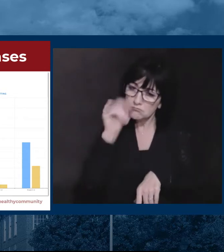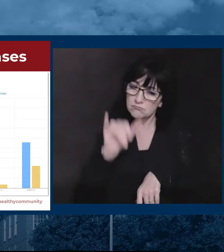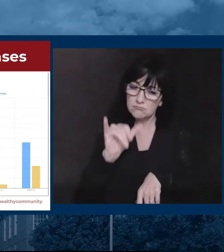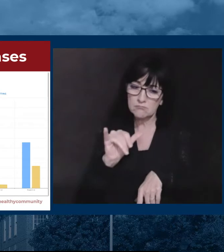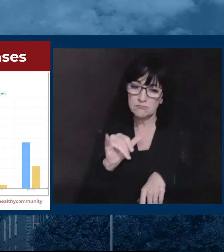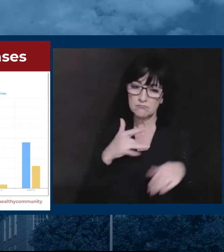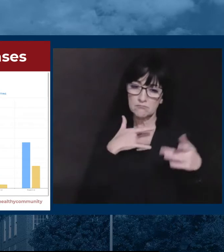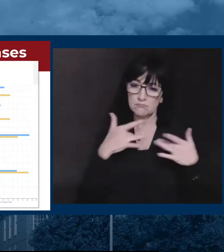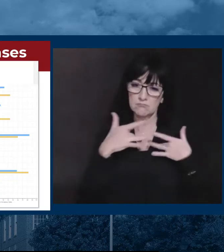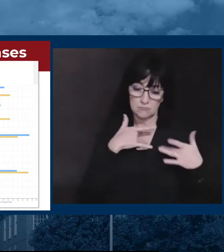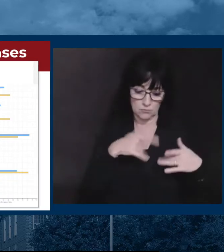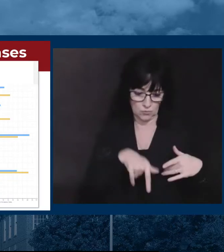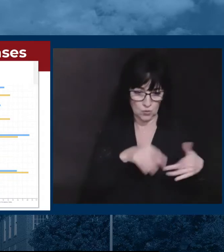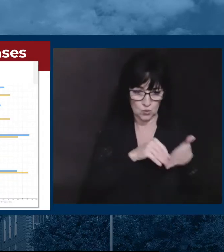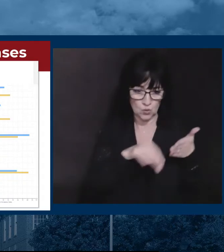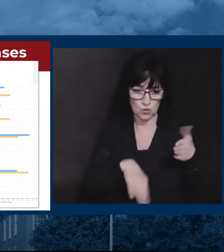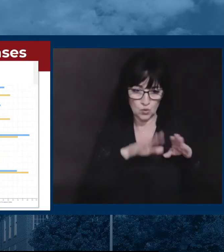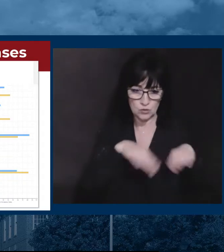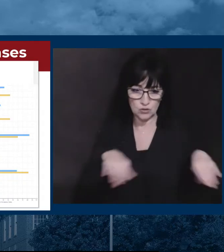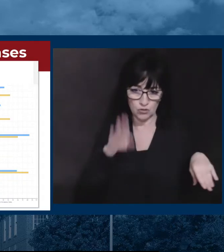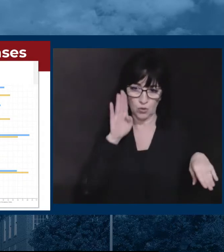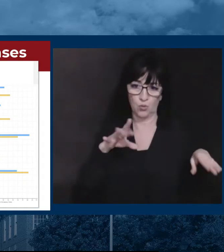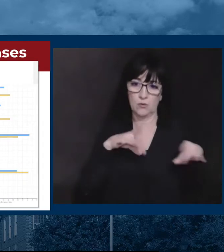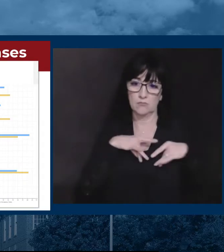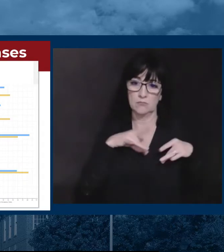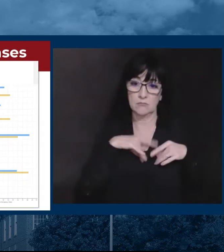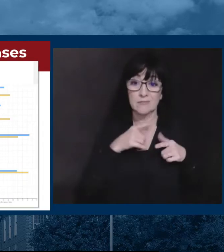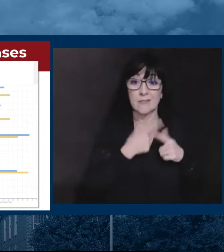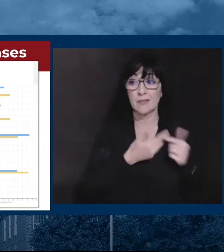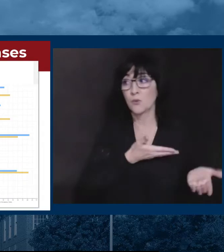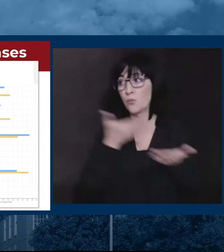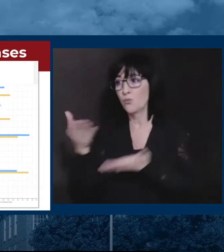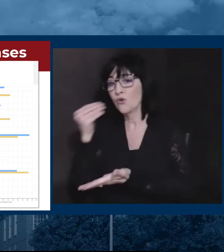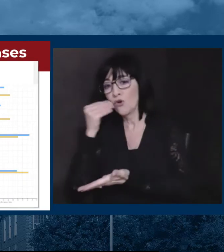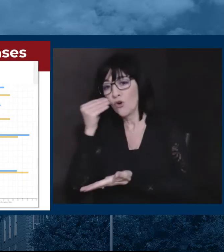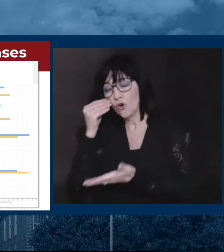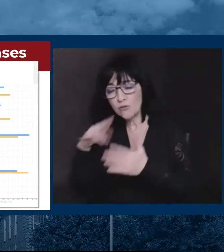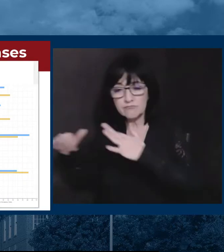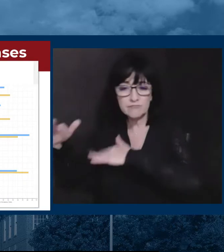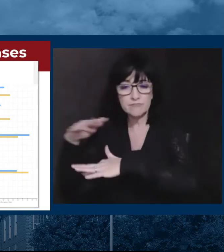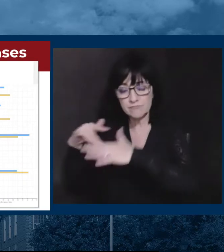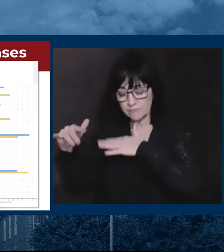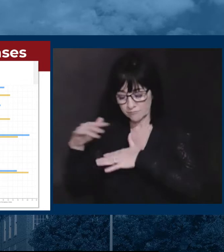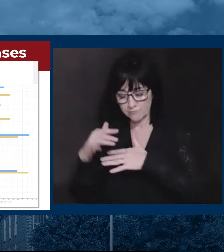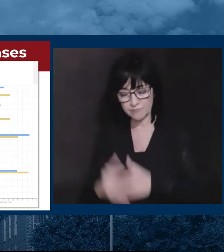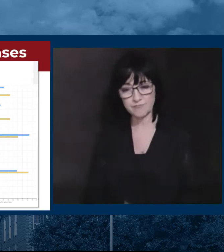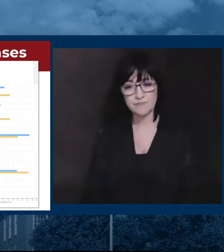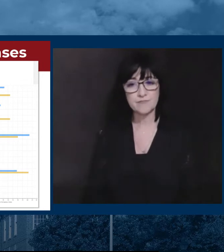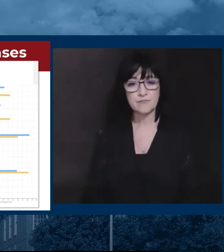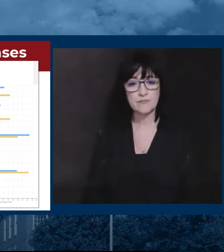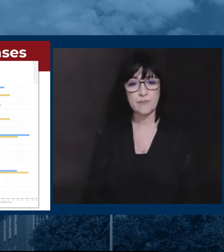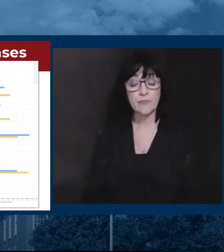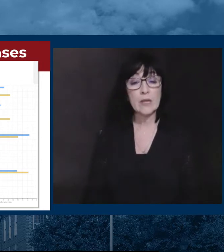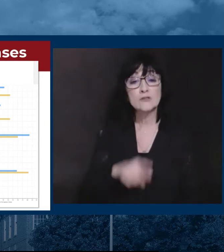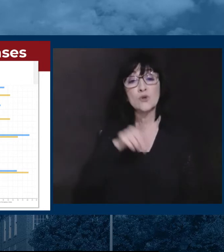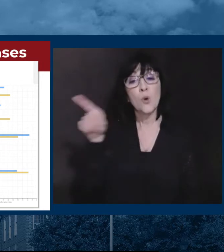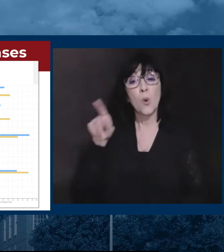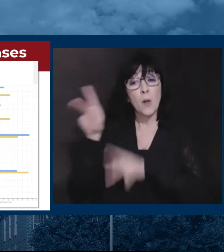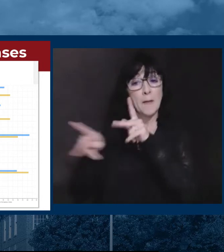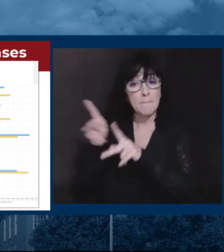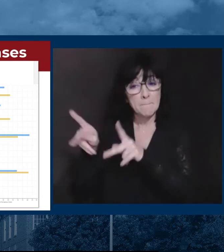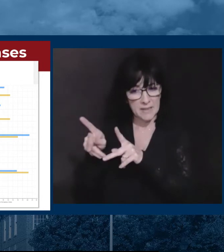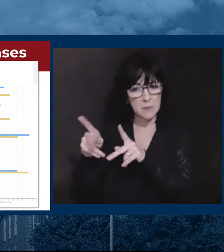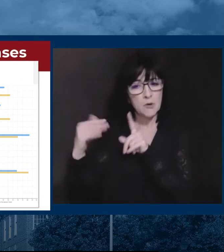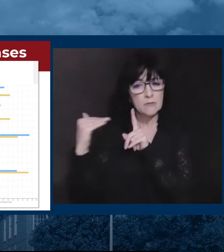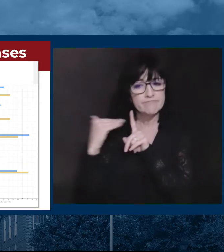you'll see that we've, per request, we wanted to be able to present more data